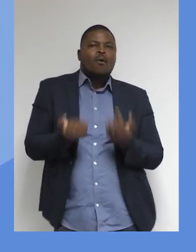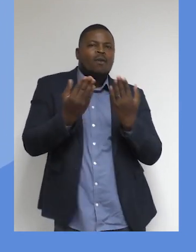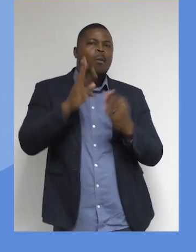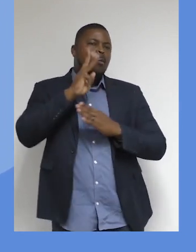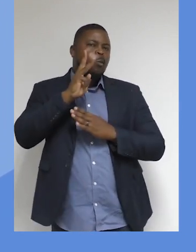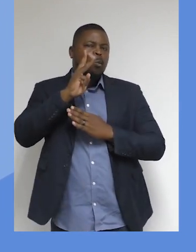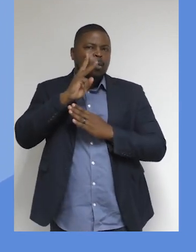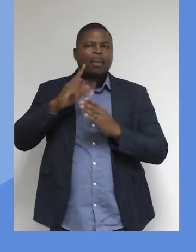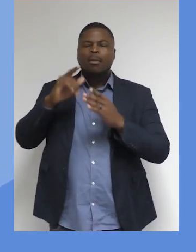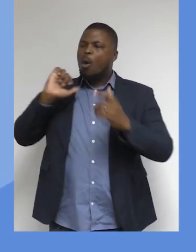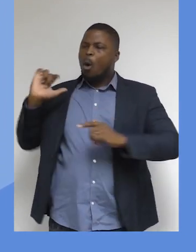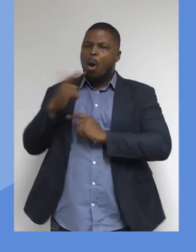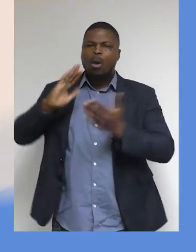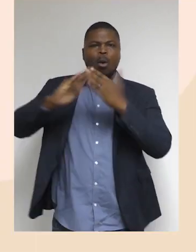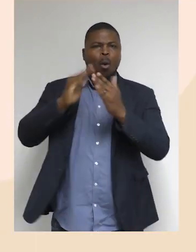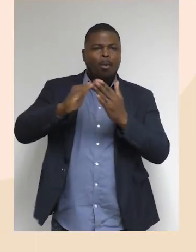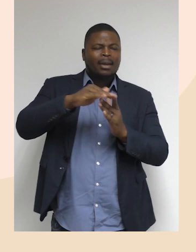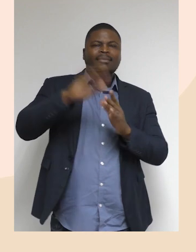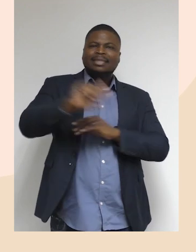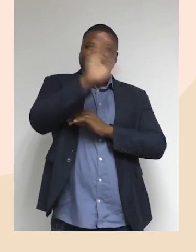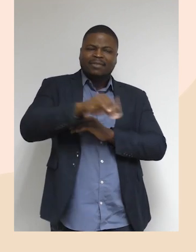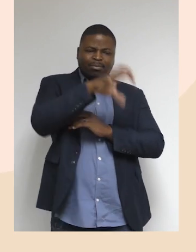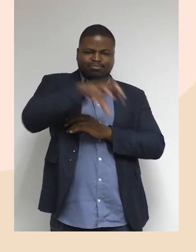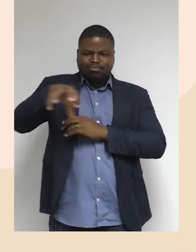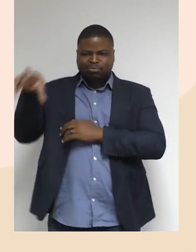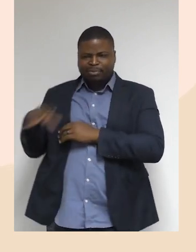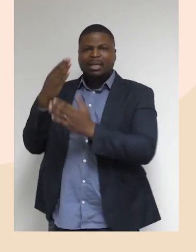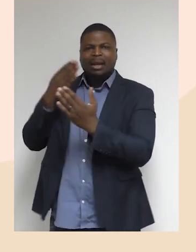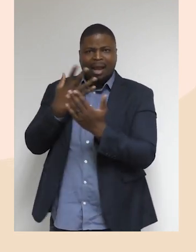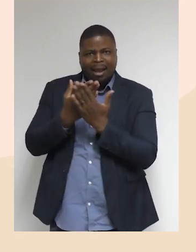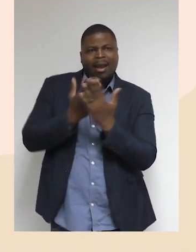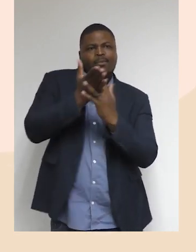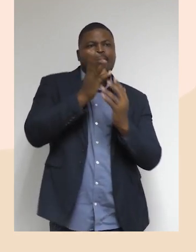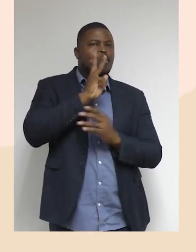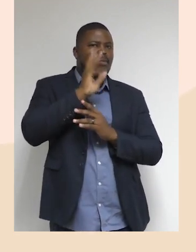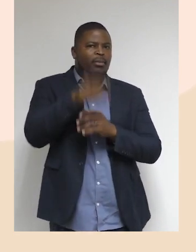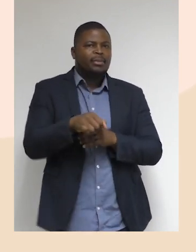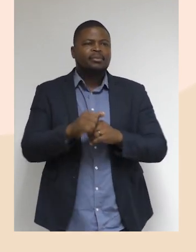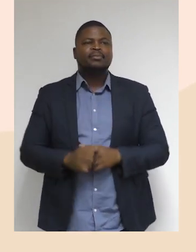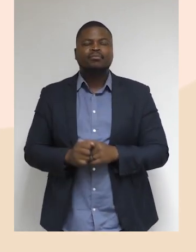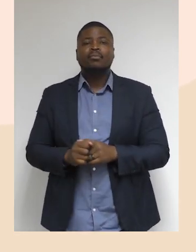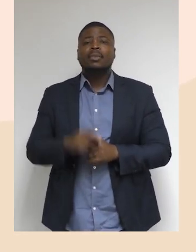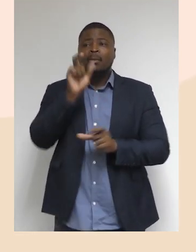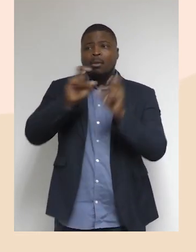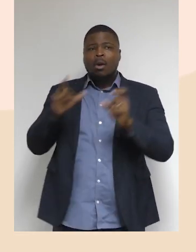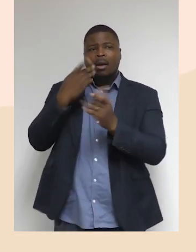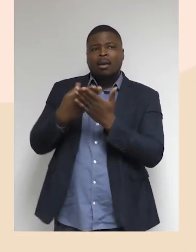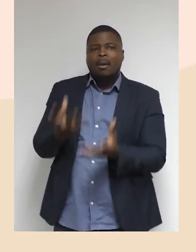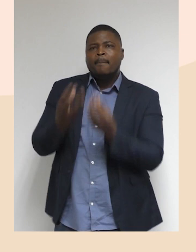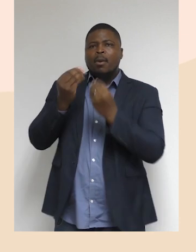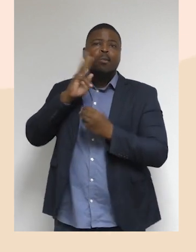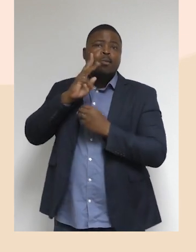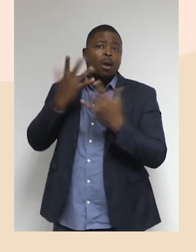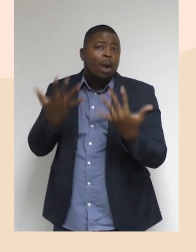domestic water services in all its jurisdictions. The prescribed minimum standard for the basic water supply service is 25 litres